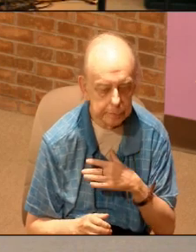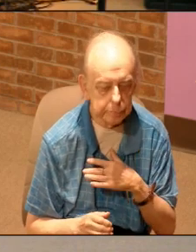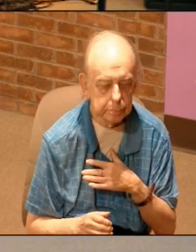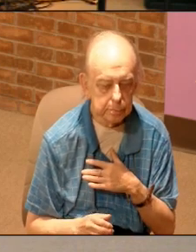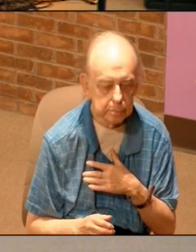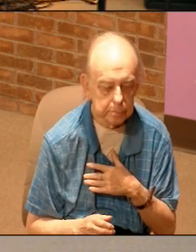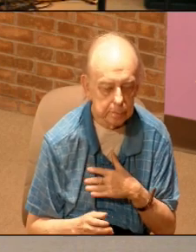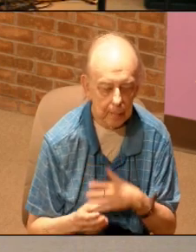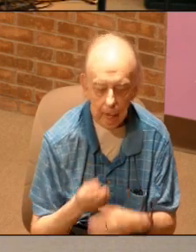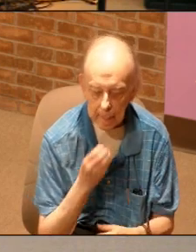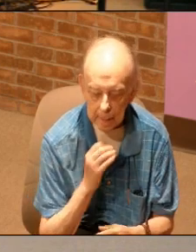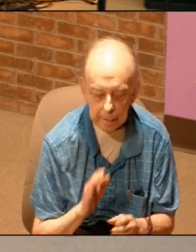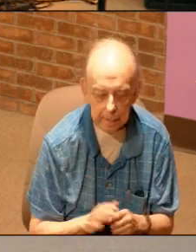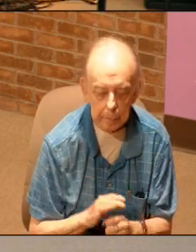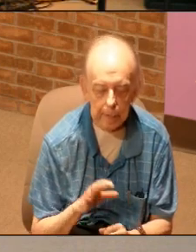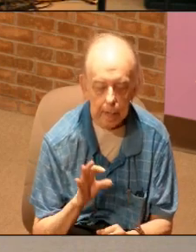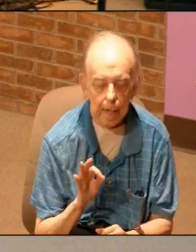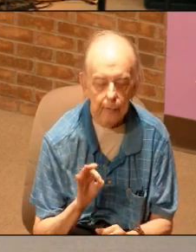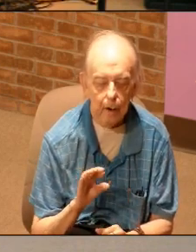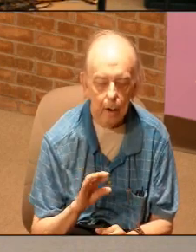eat the whole frog.